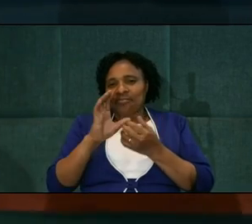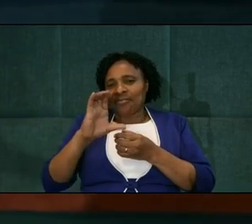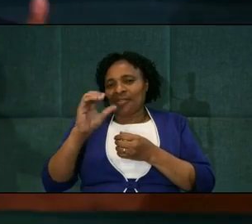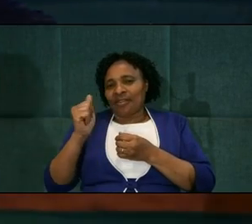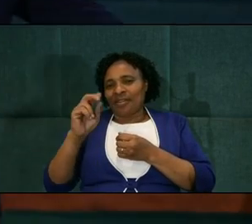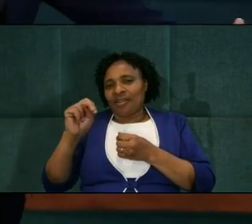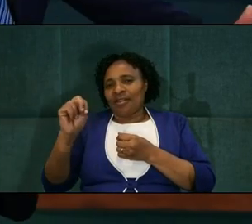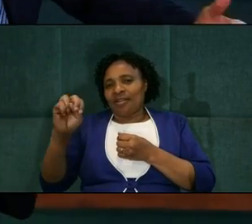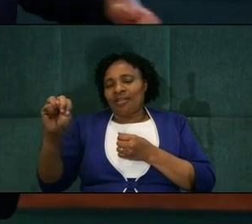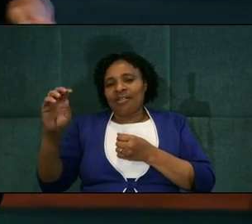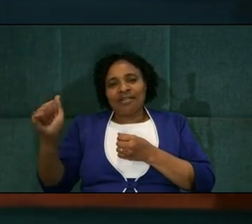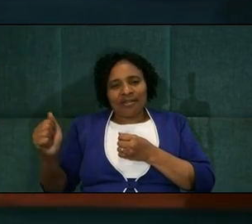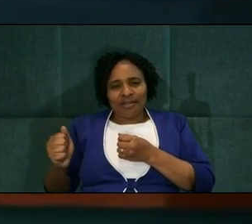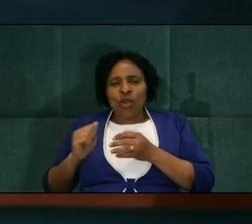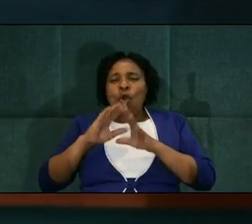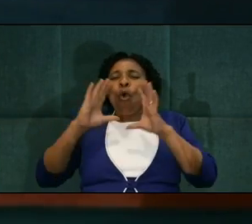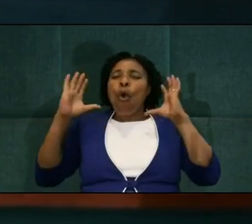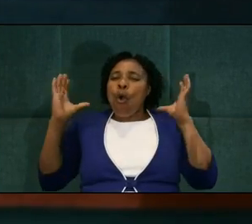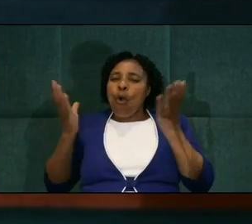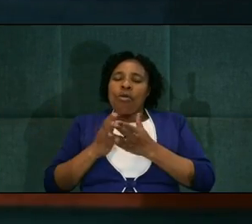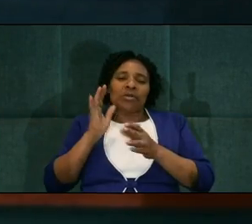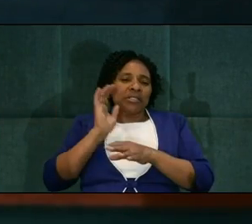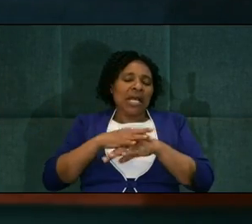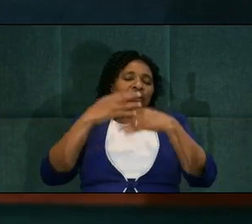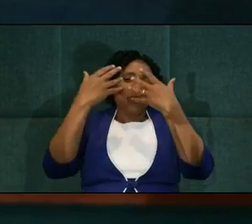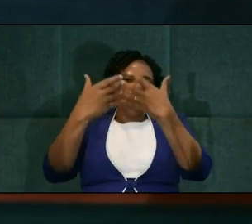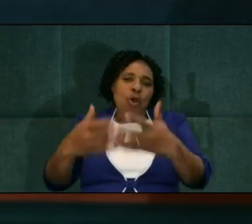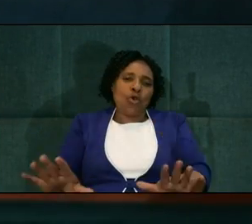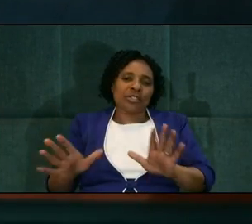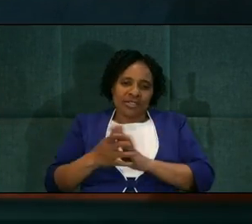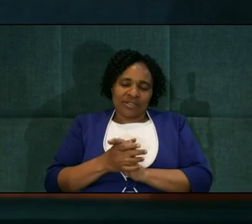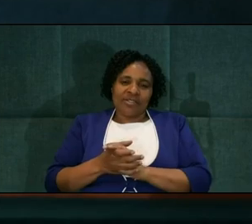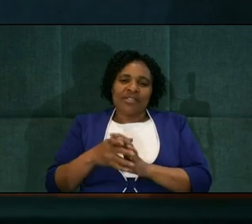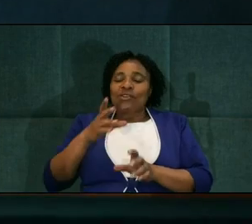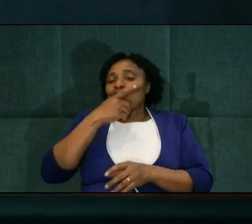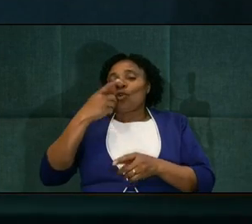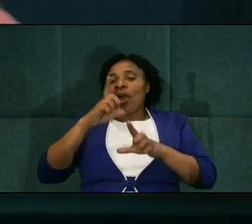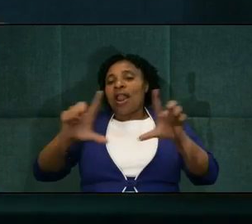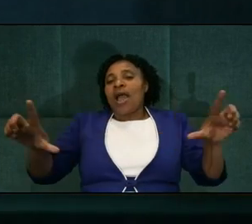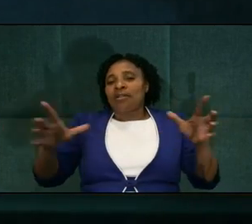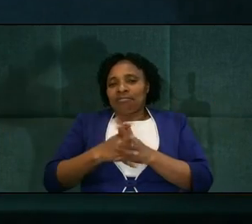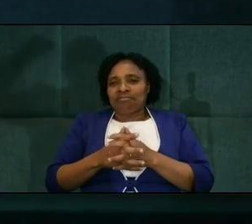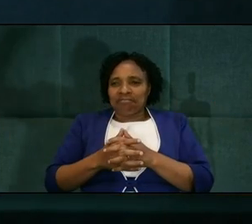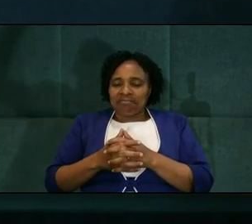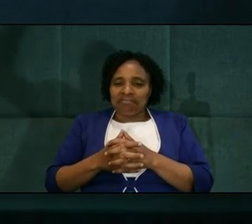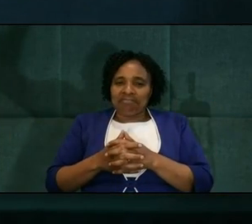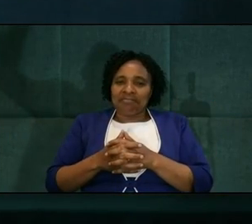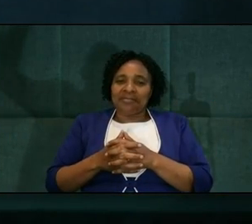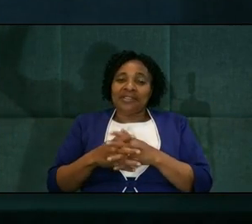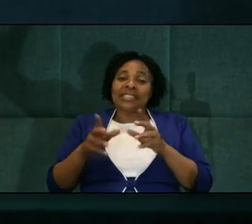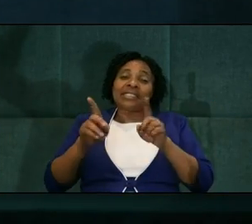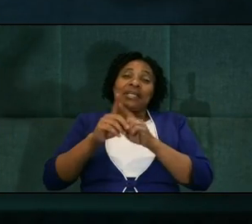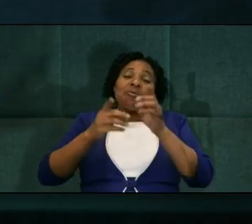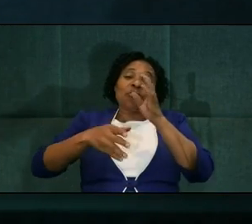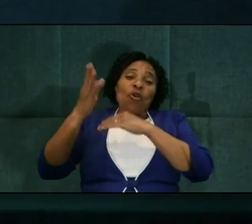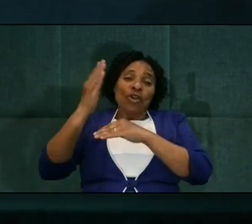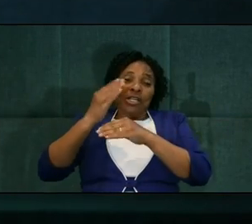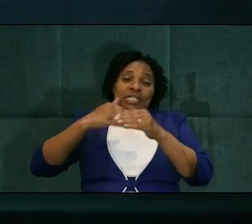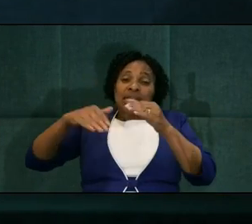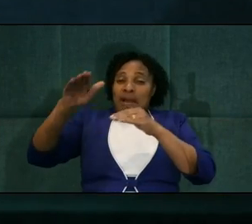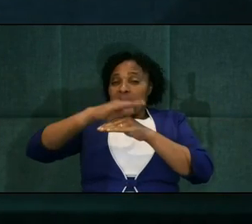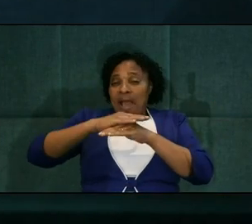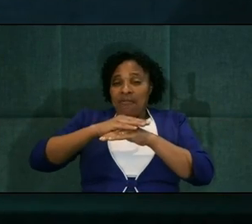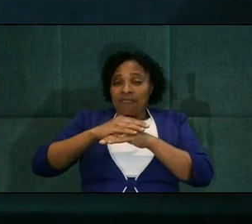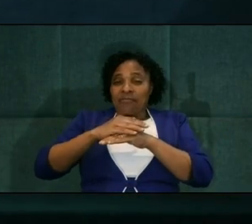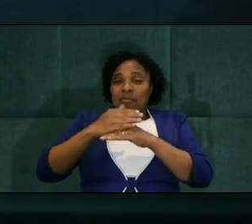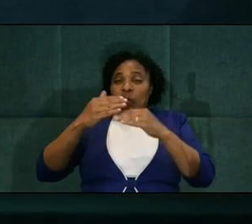The whole church was lost on the borders. Even though God was above them in the day